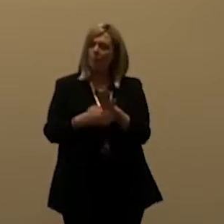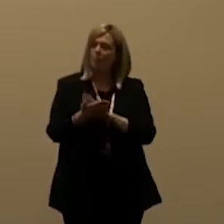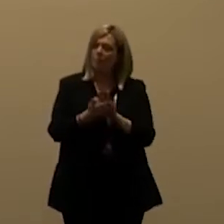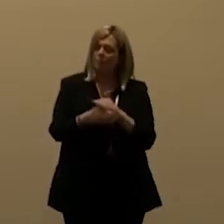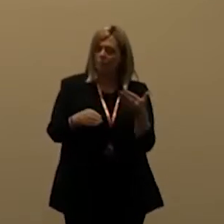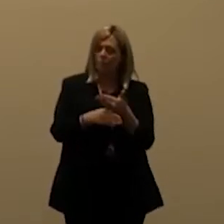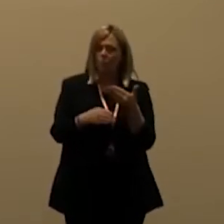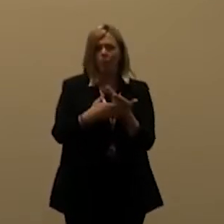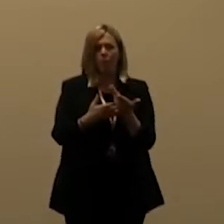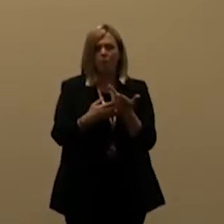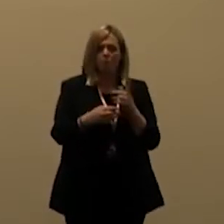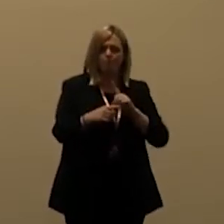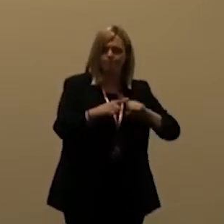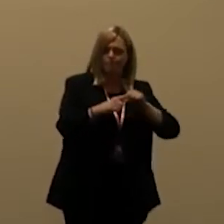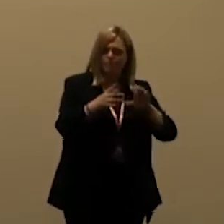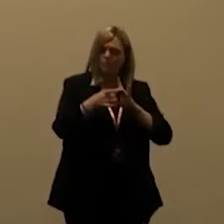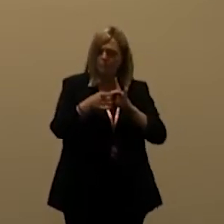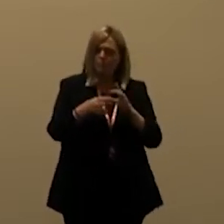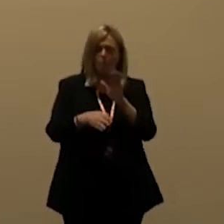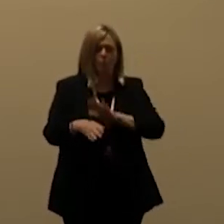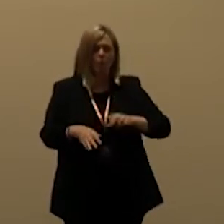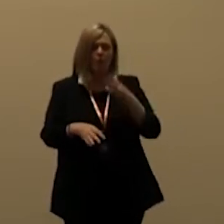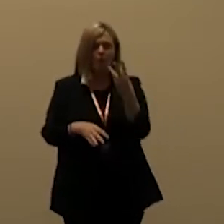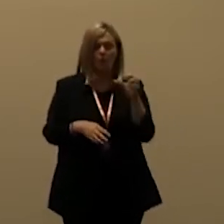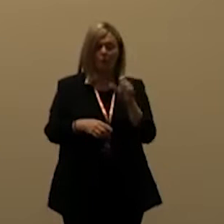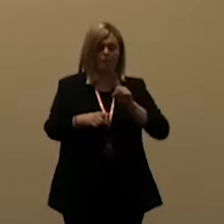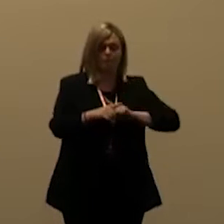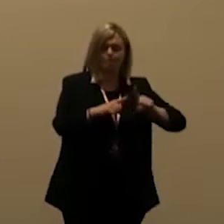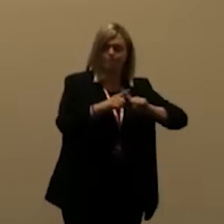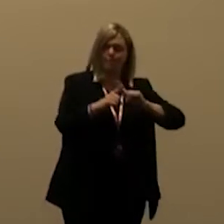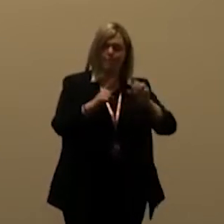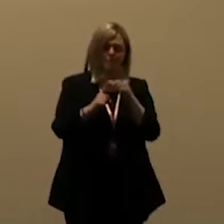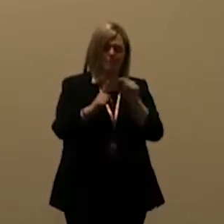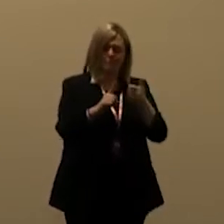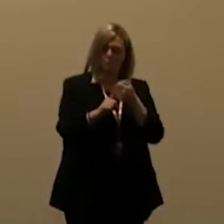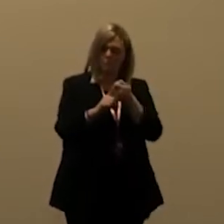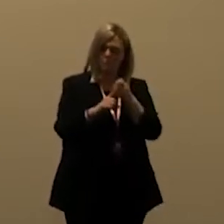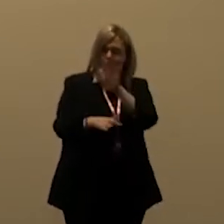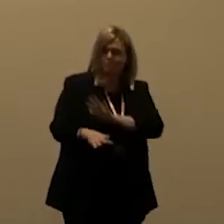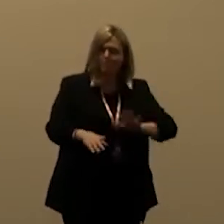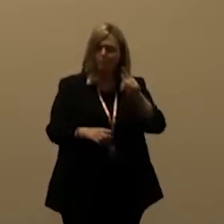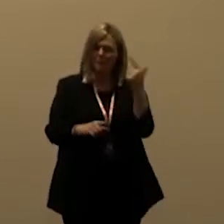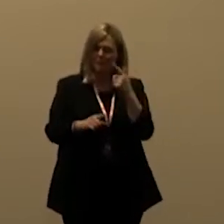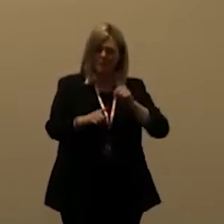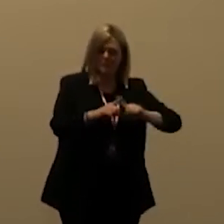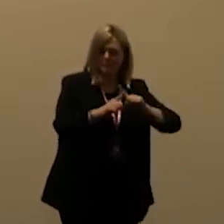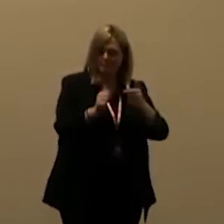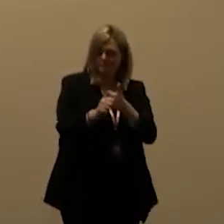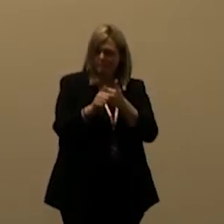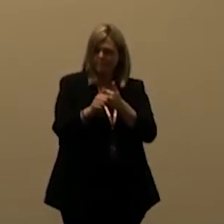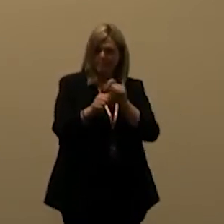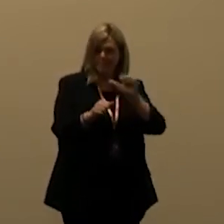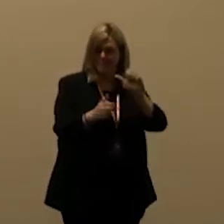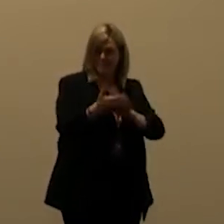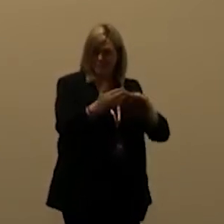think I've worked with up to over 3,000 different digital champions across 17 organizations in 6 months that